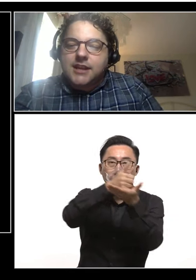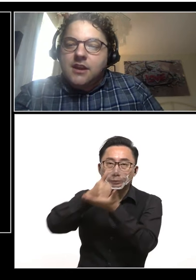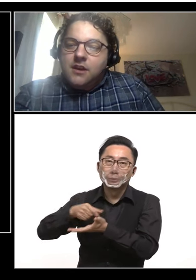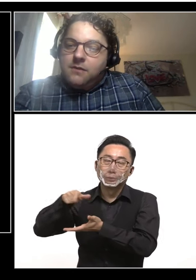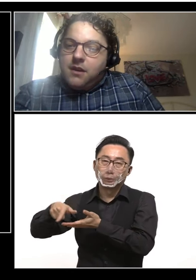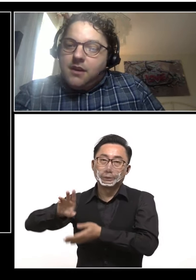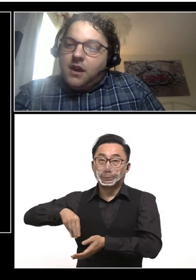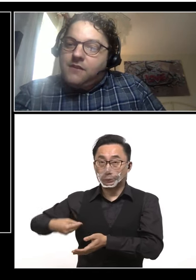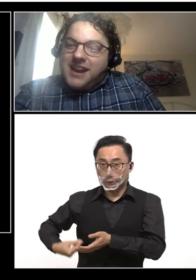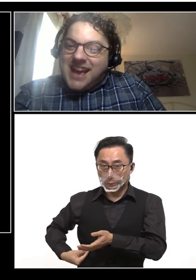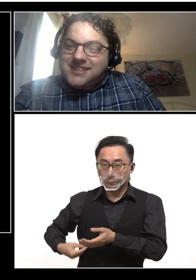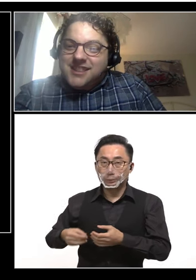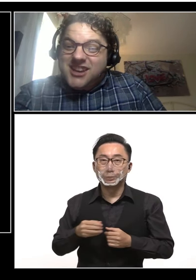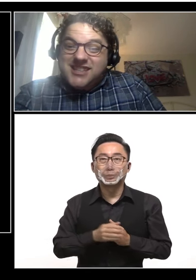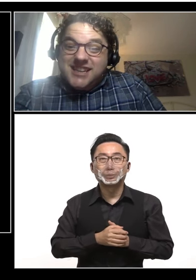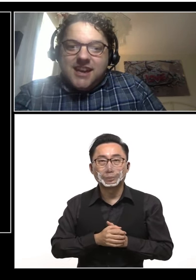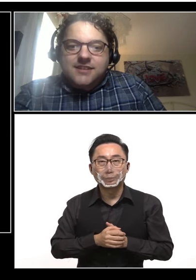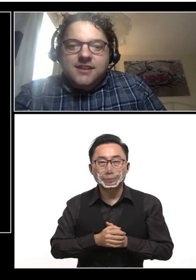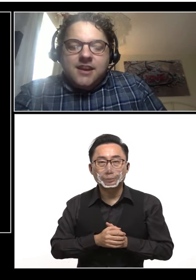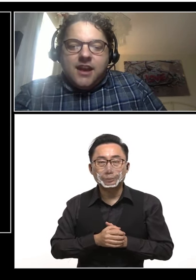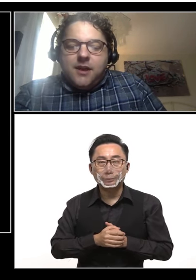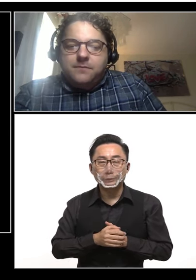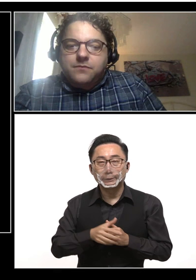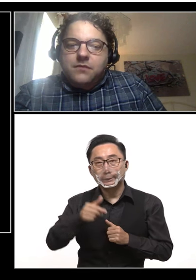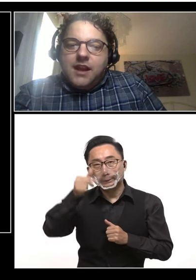actually over the last 30 years